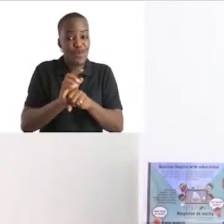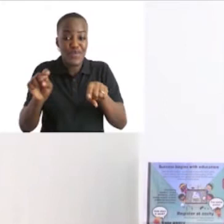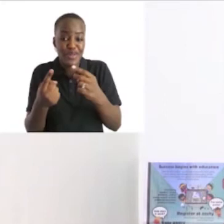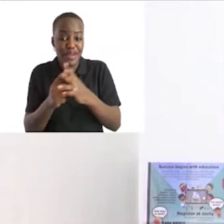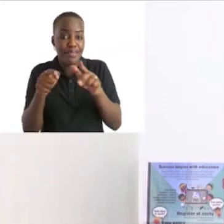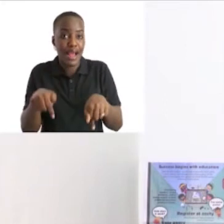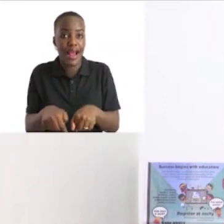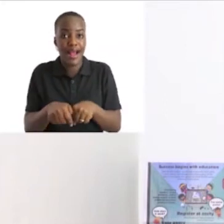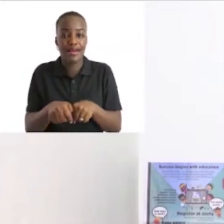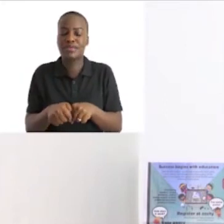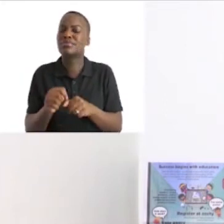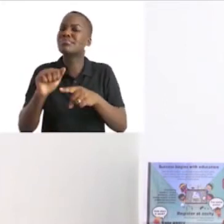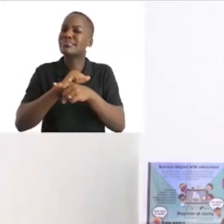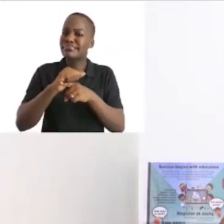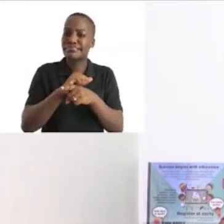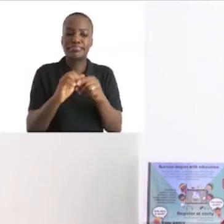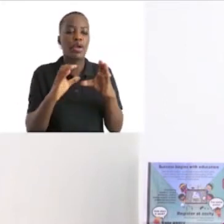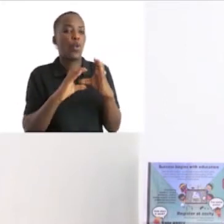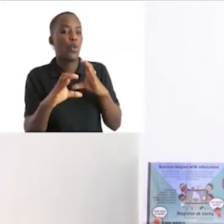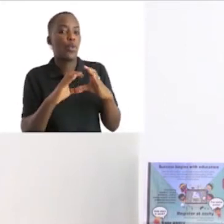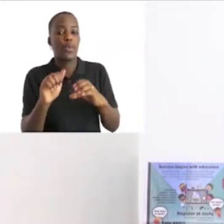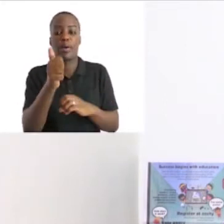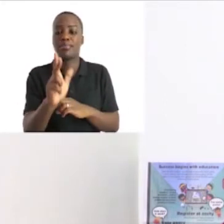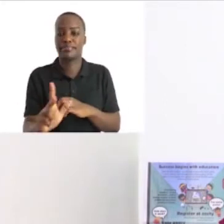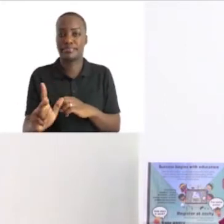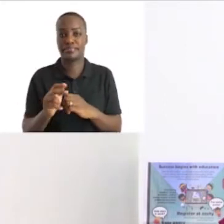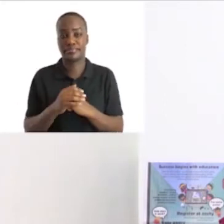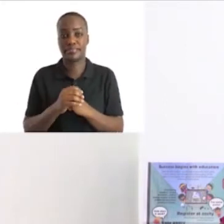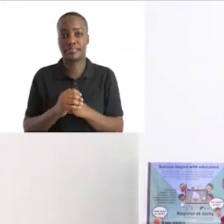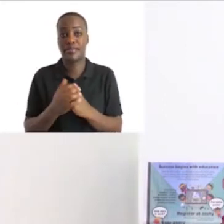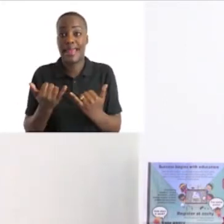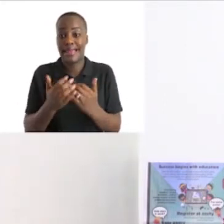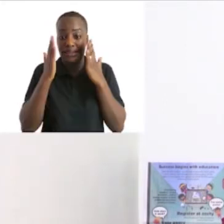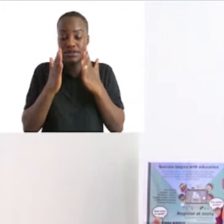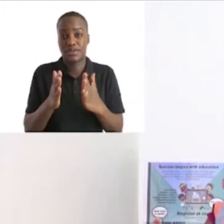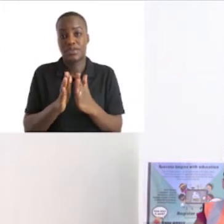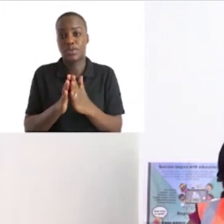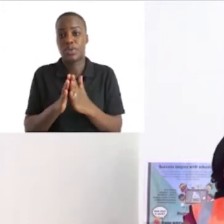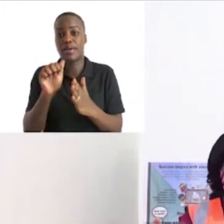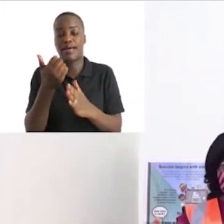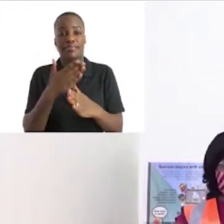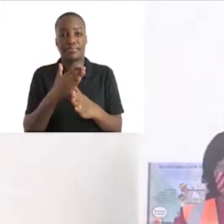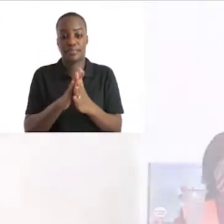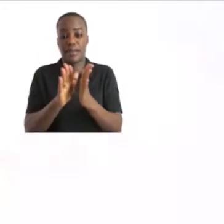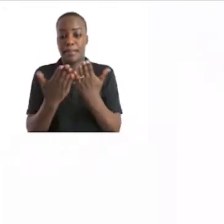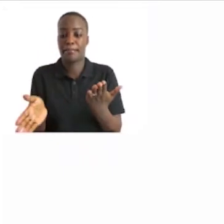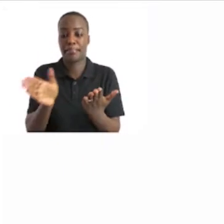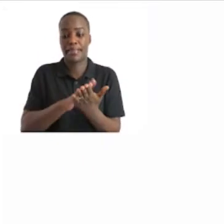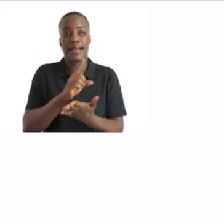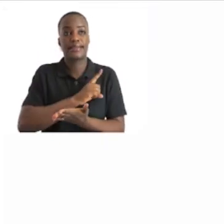remember them, you need to practice speaking to someone. Now, let's take a look at the next exercise on page 11.